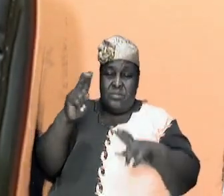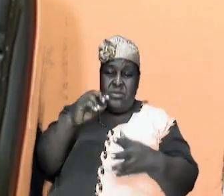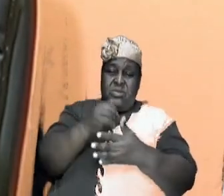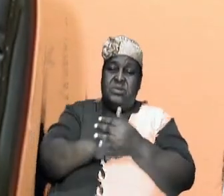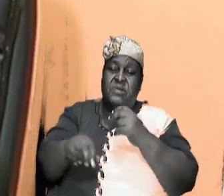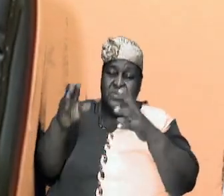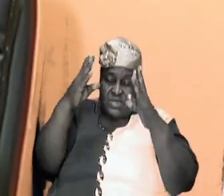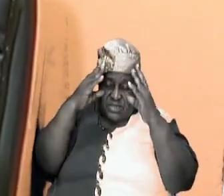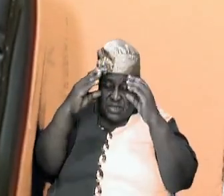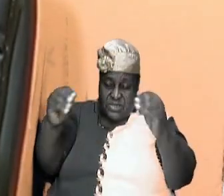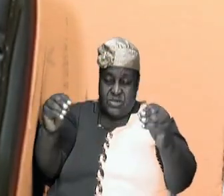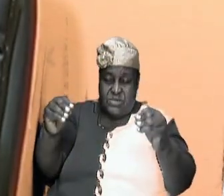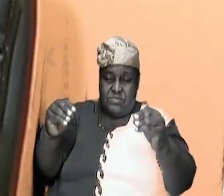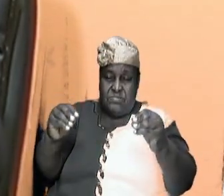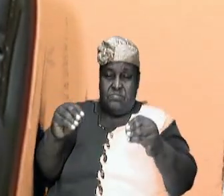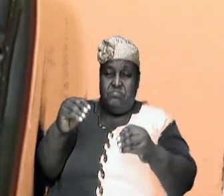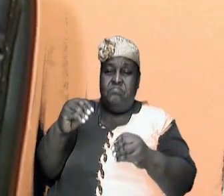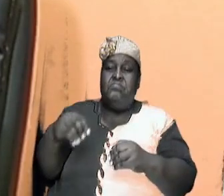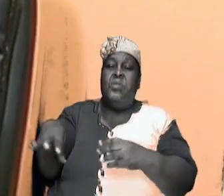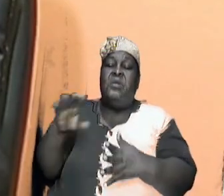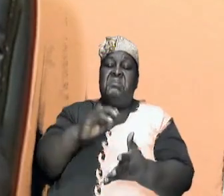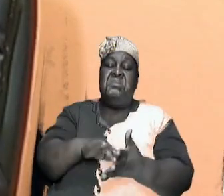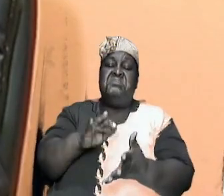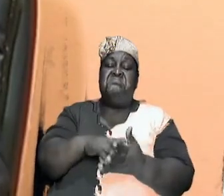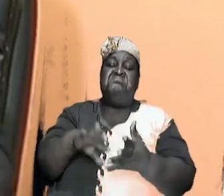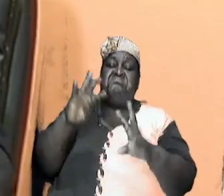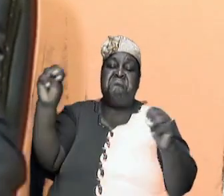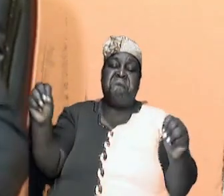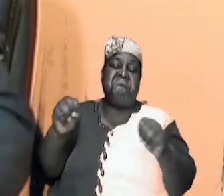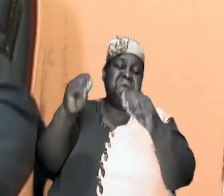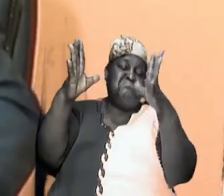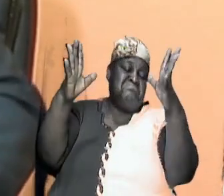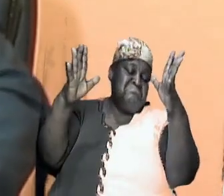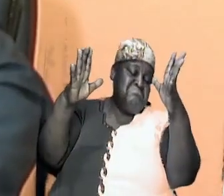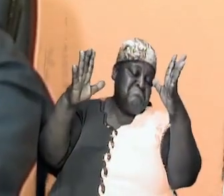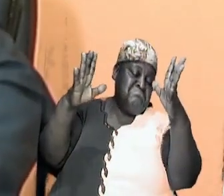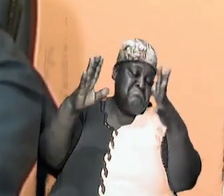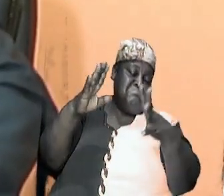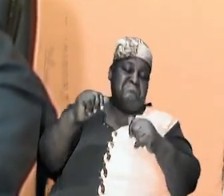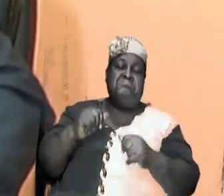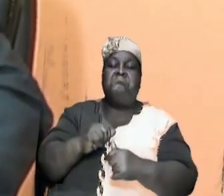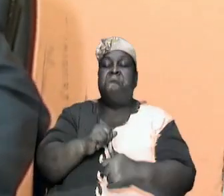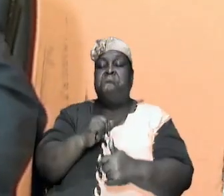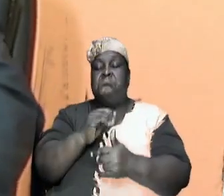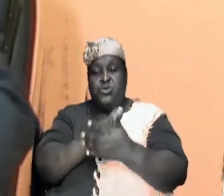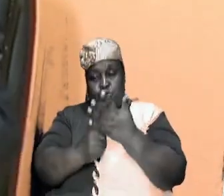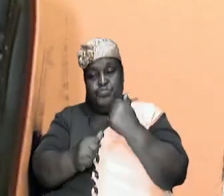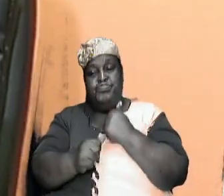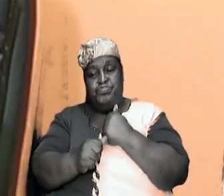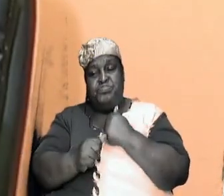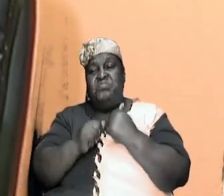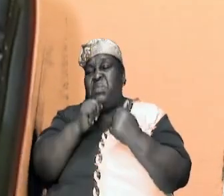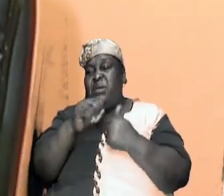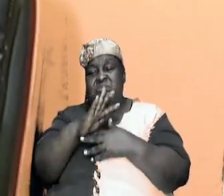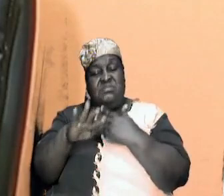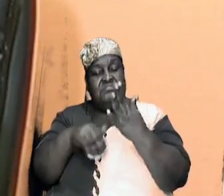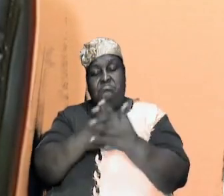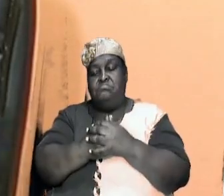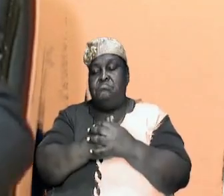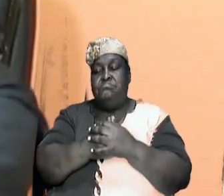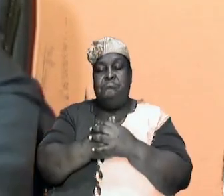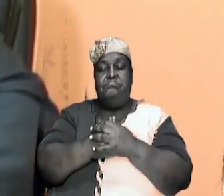teaching. We're going to be looking at his miracles, some of them, not all, some of the miracles, and, you